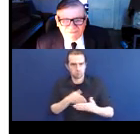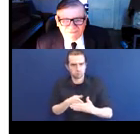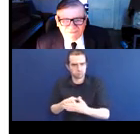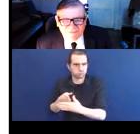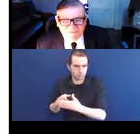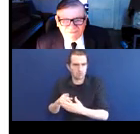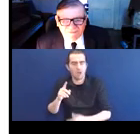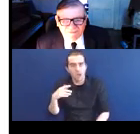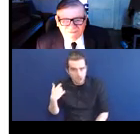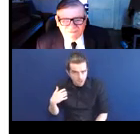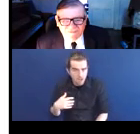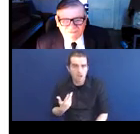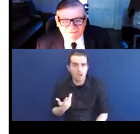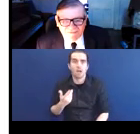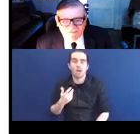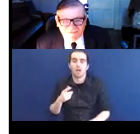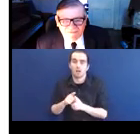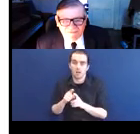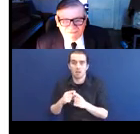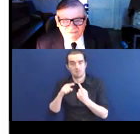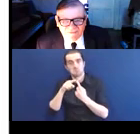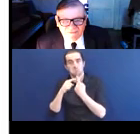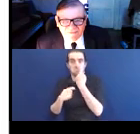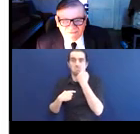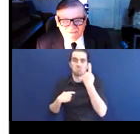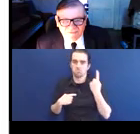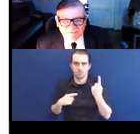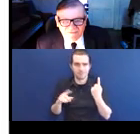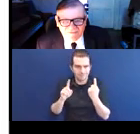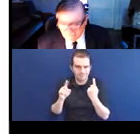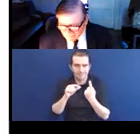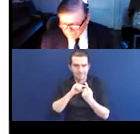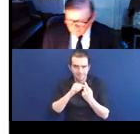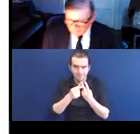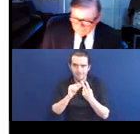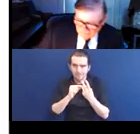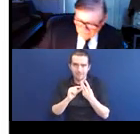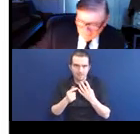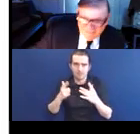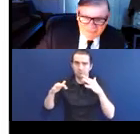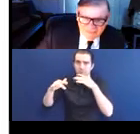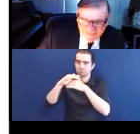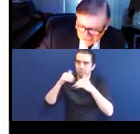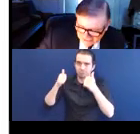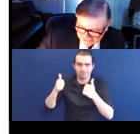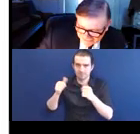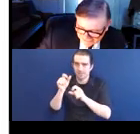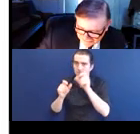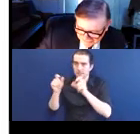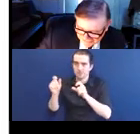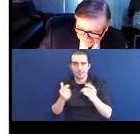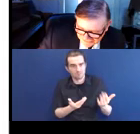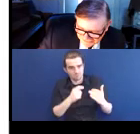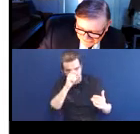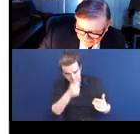fact, it's what they call double jeopardy. You know, the environment is not friendly. Sometimes the people are not